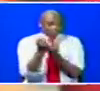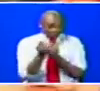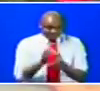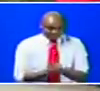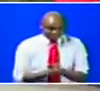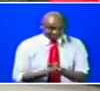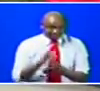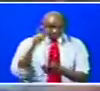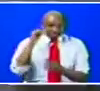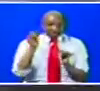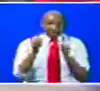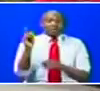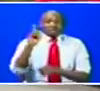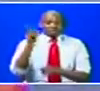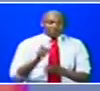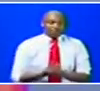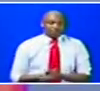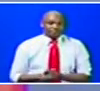Muremi Mwangi, KTN News, in Nairobi.